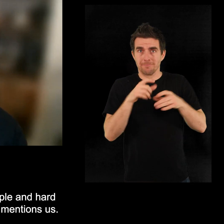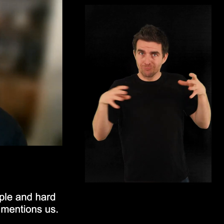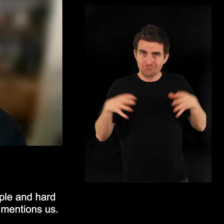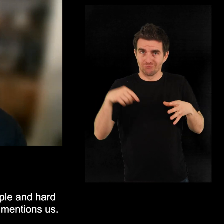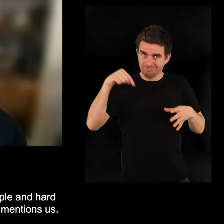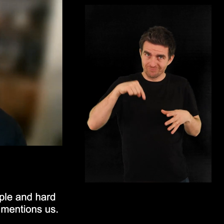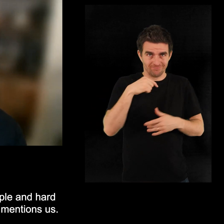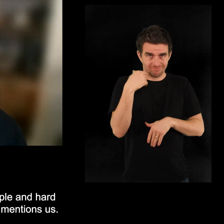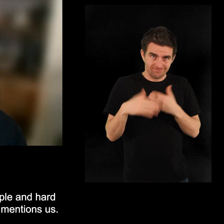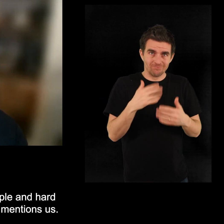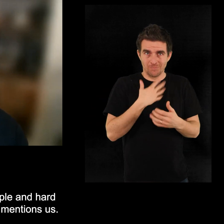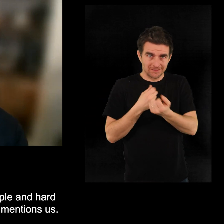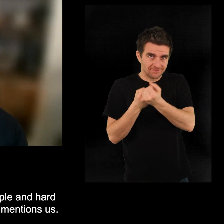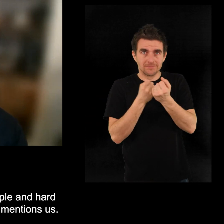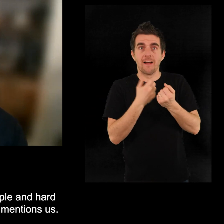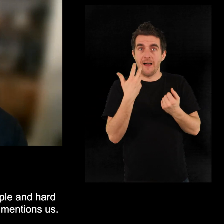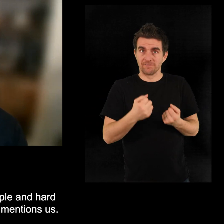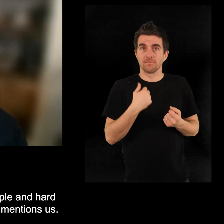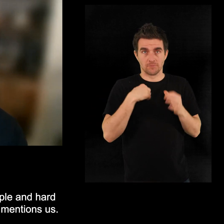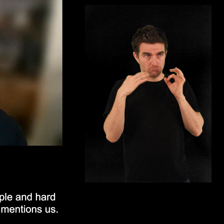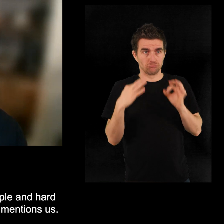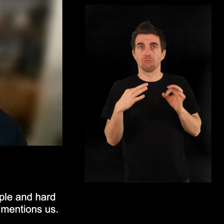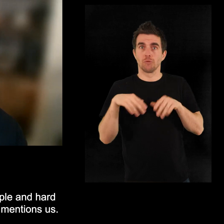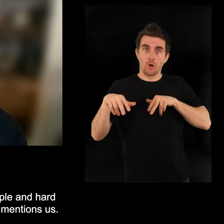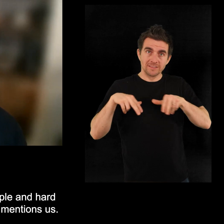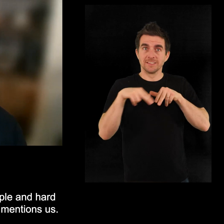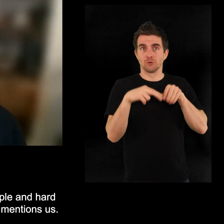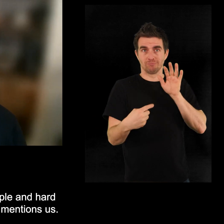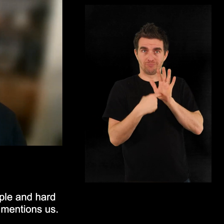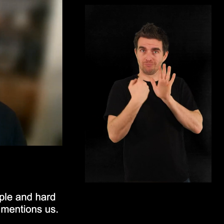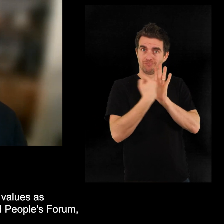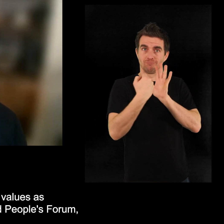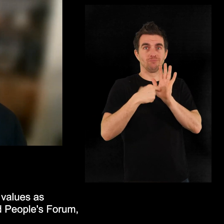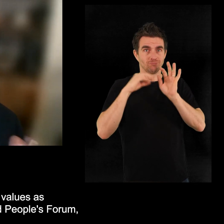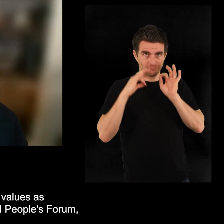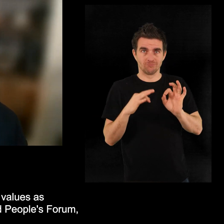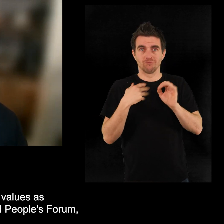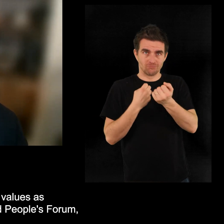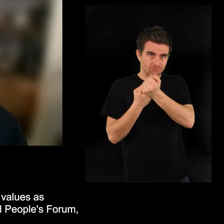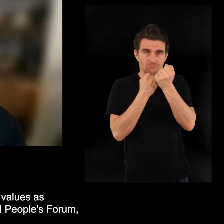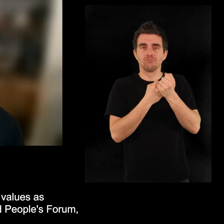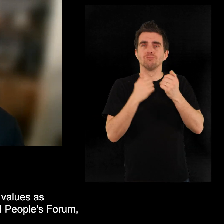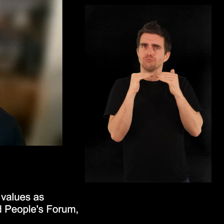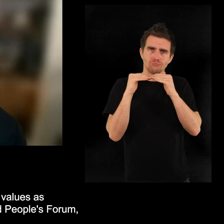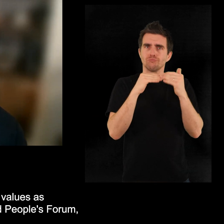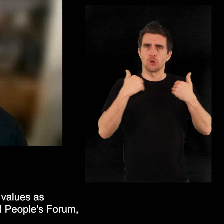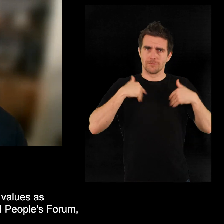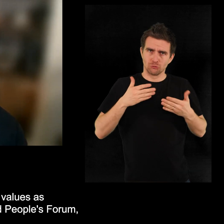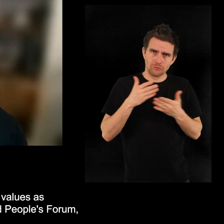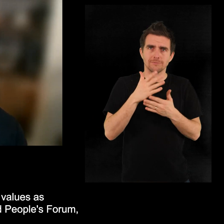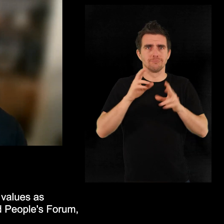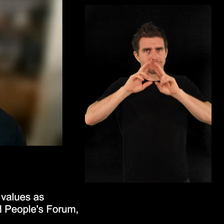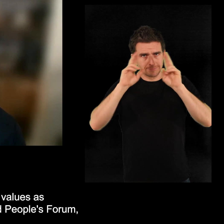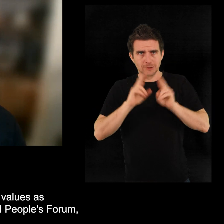vulnerable people and hard to reach people, but it never mentions us. We, of course, support